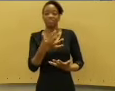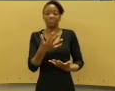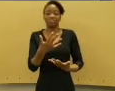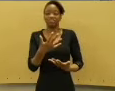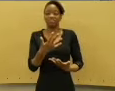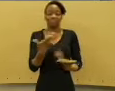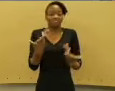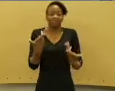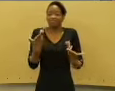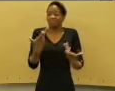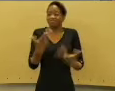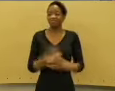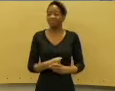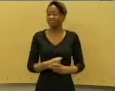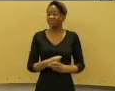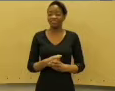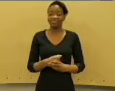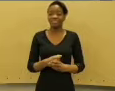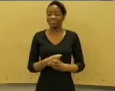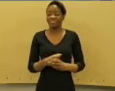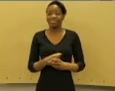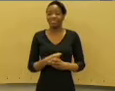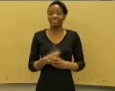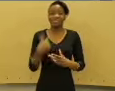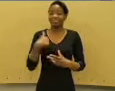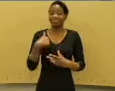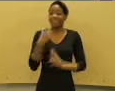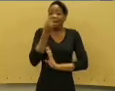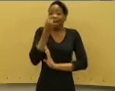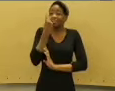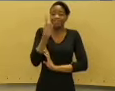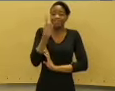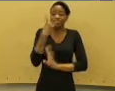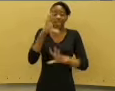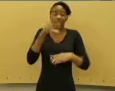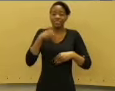And I couldn't make peace with that. So in